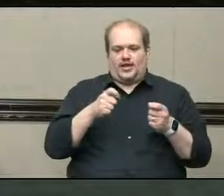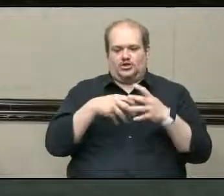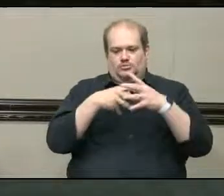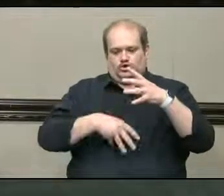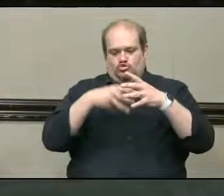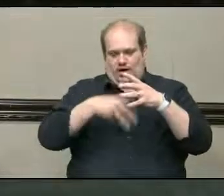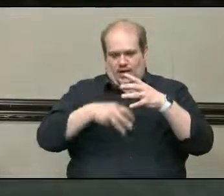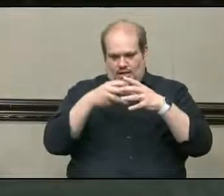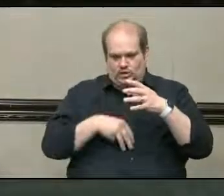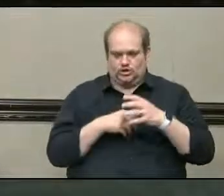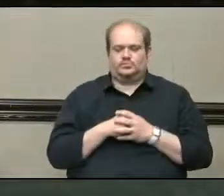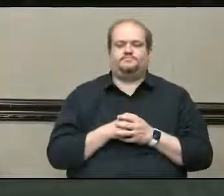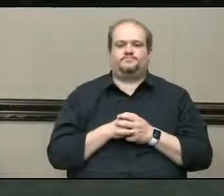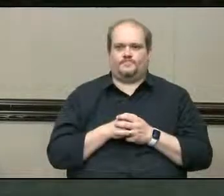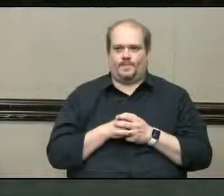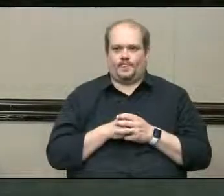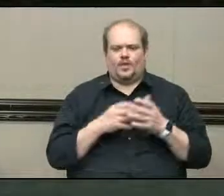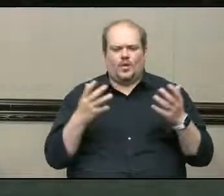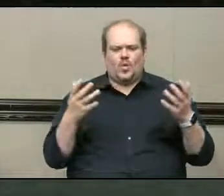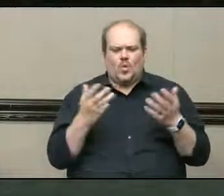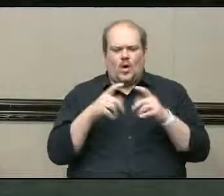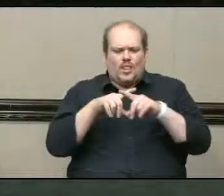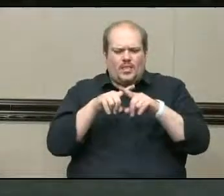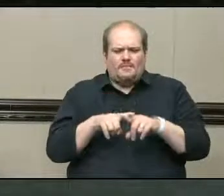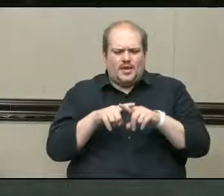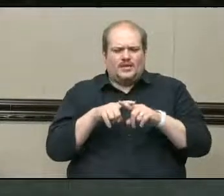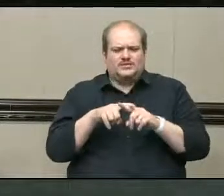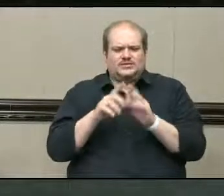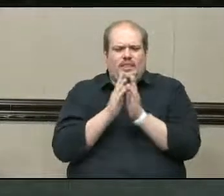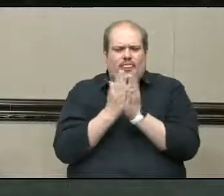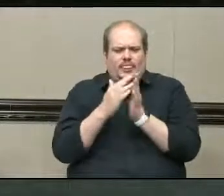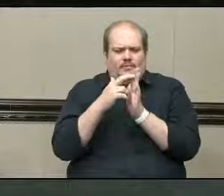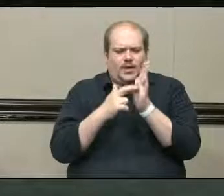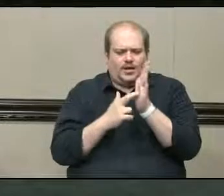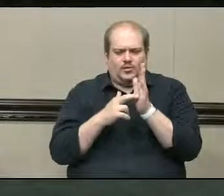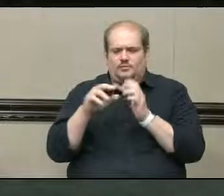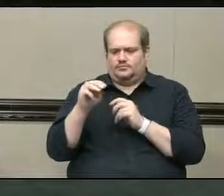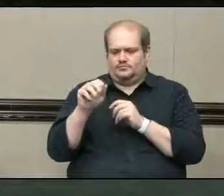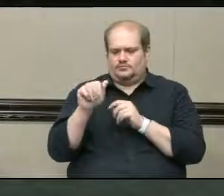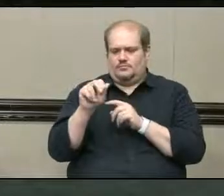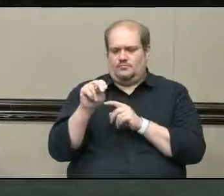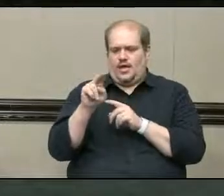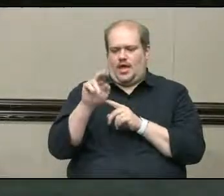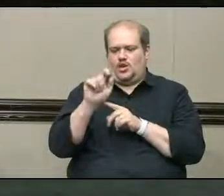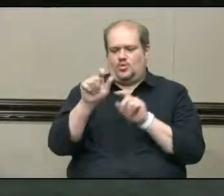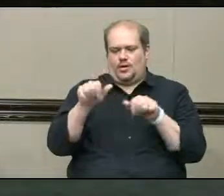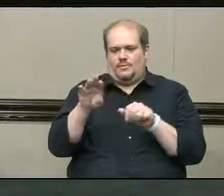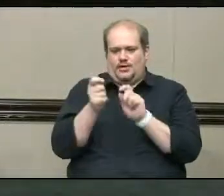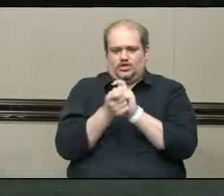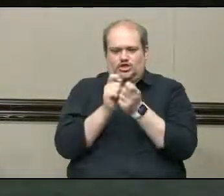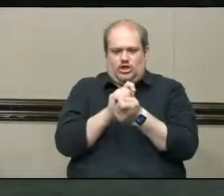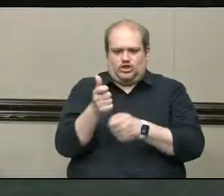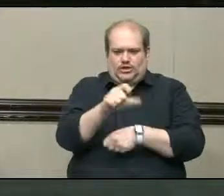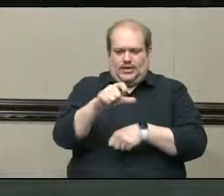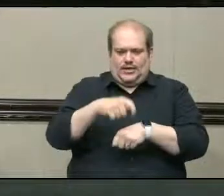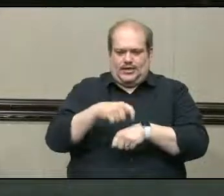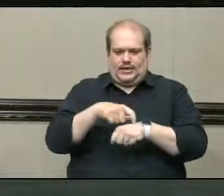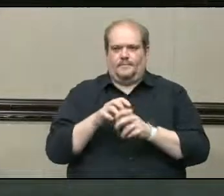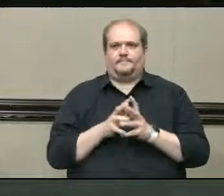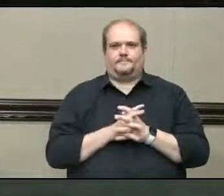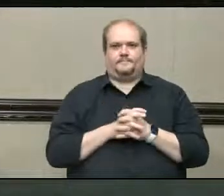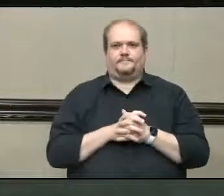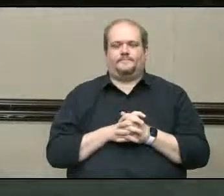Manual. What do they base the manual on? A manual can be changed at any time.